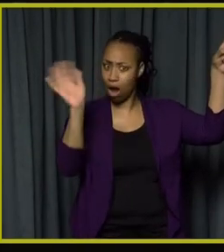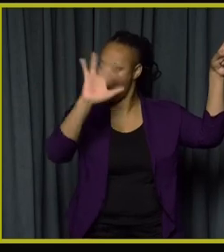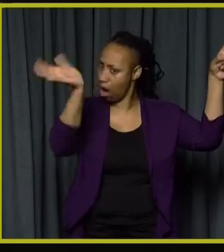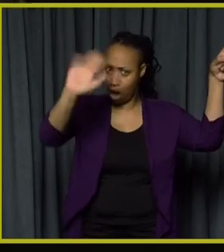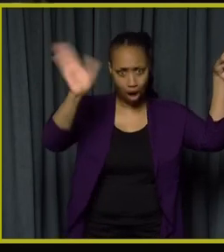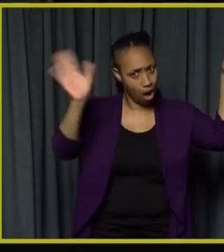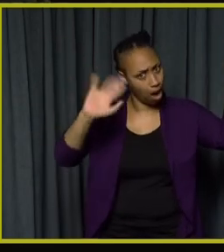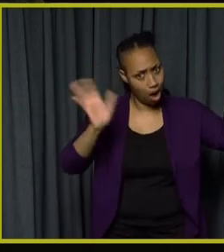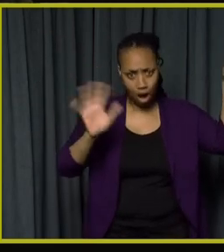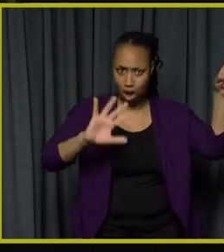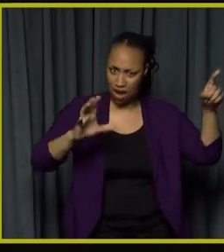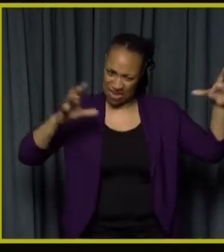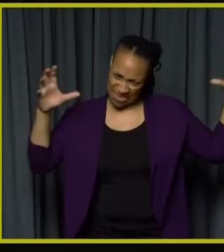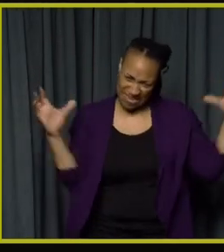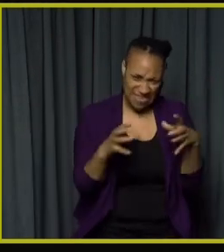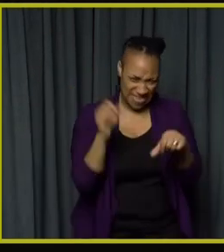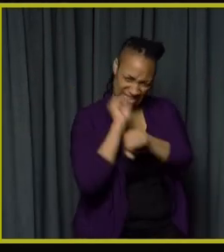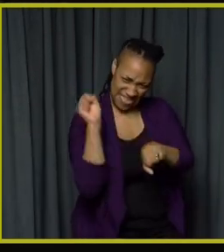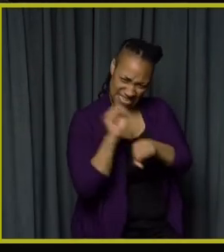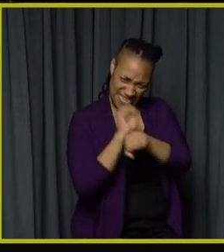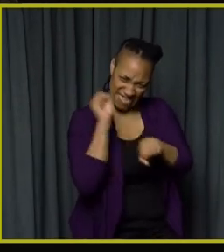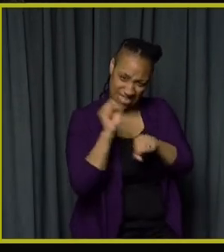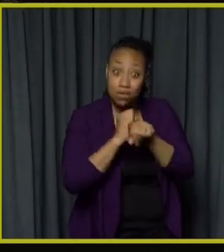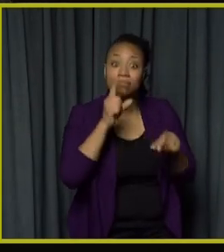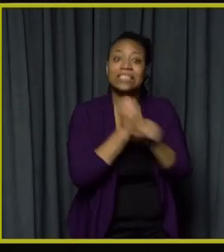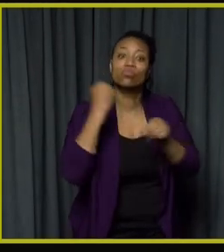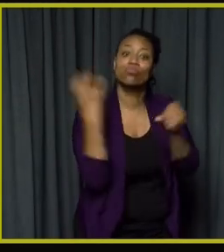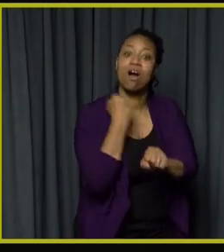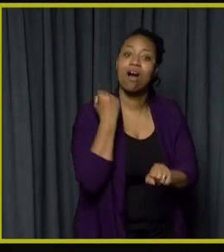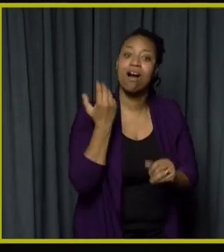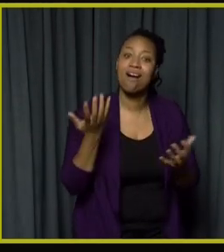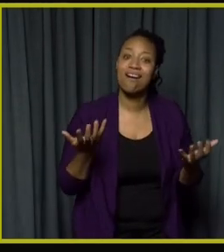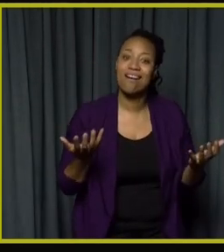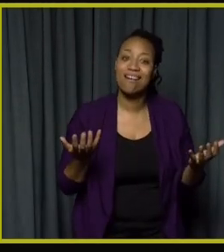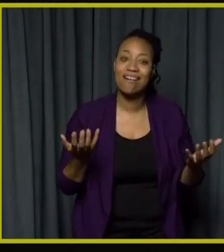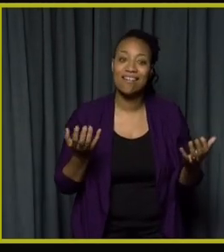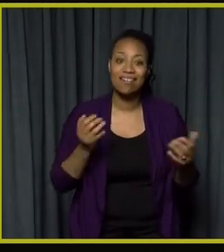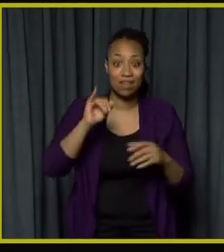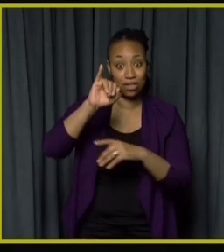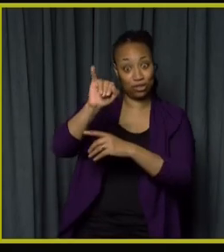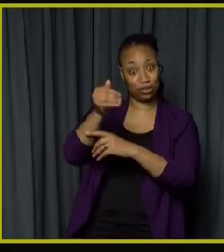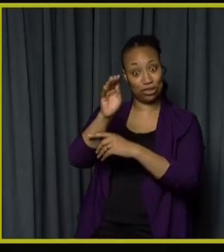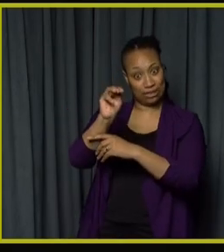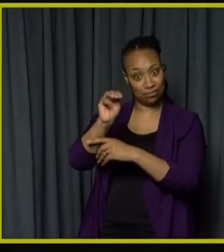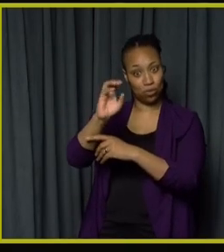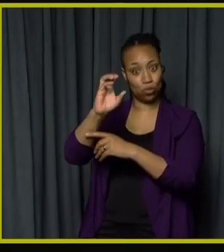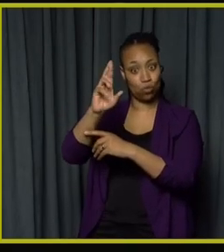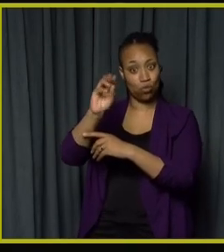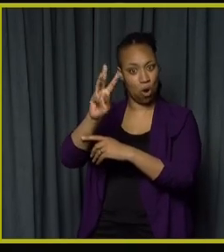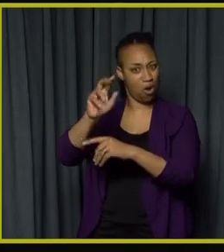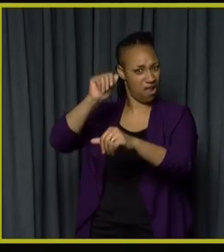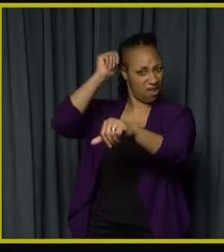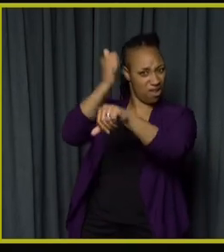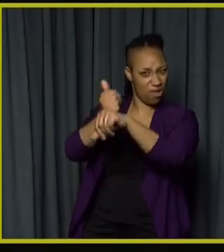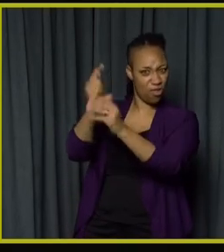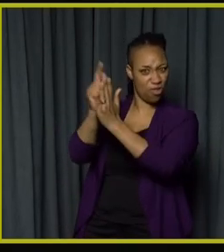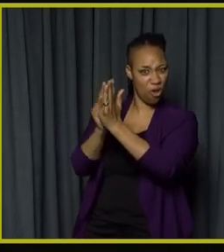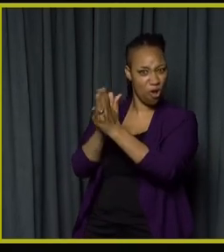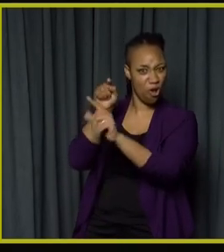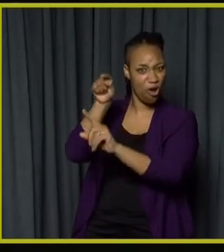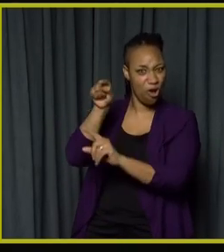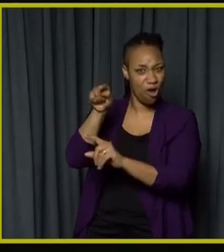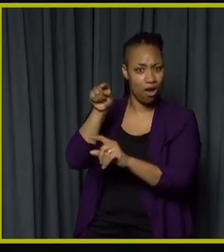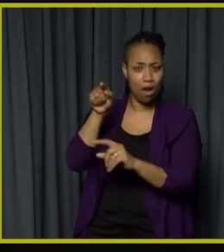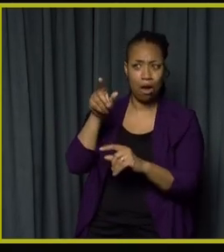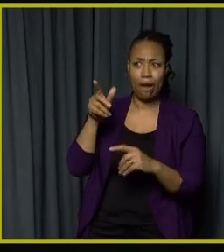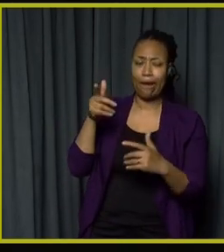did it and they won. It looked like Jim Crow had beaten down injustice, couldn't rise again, but when Rosa Parks and Martin Luther King, Bayard Rustin, who was